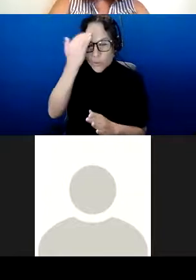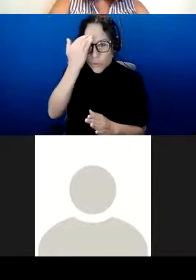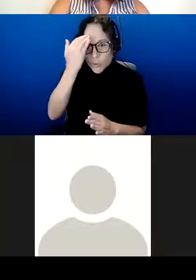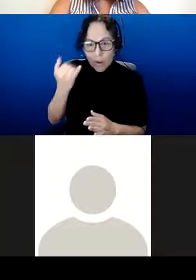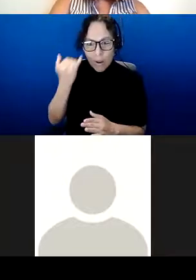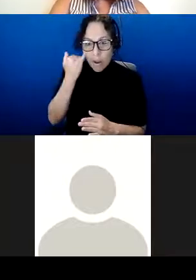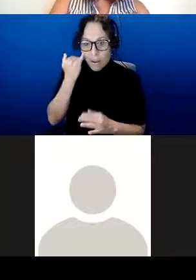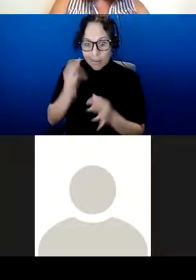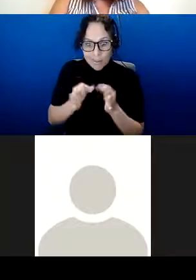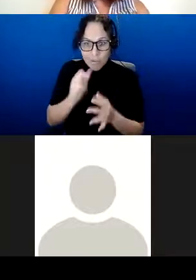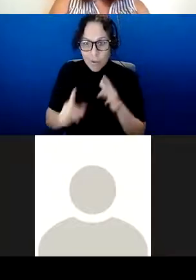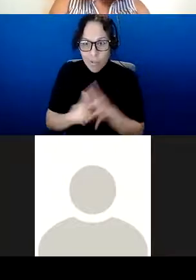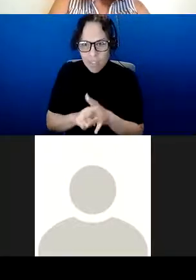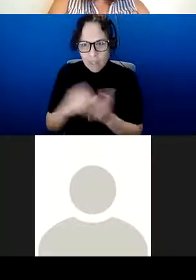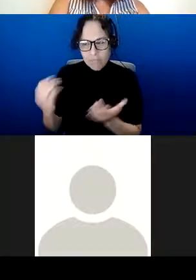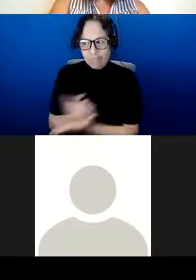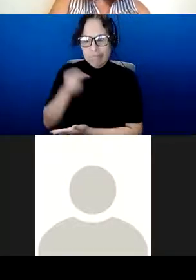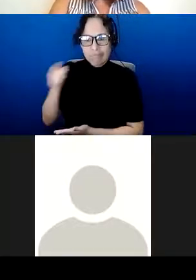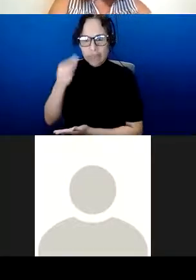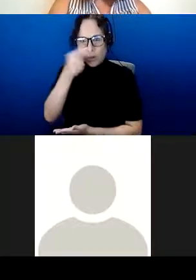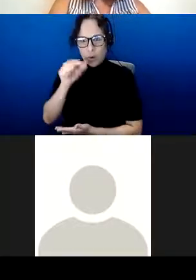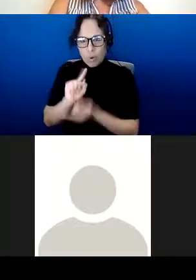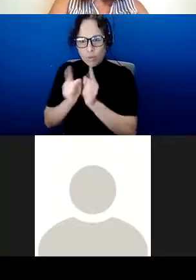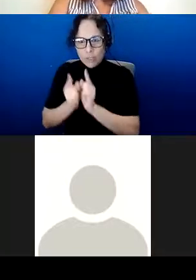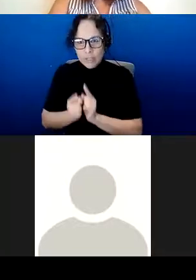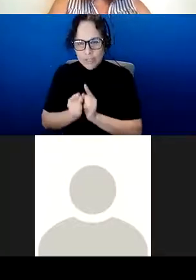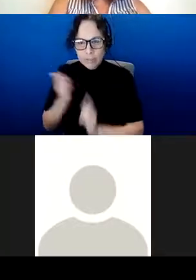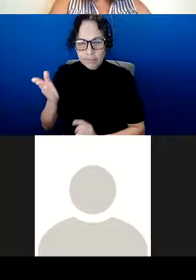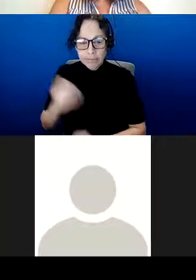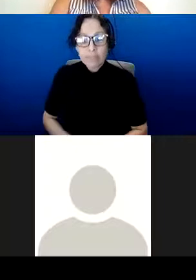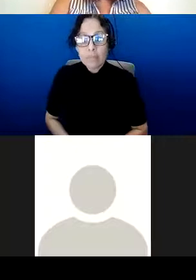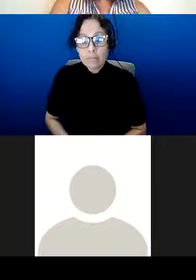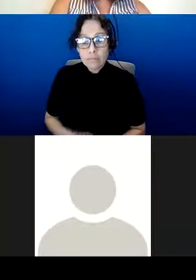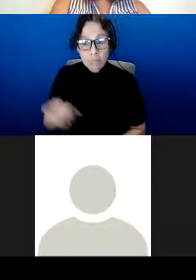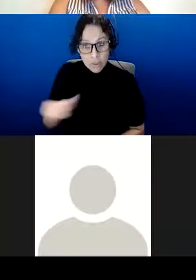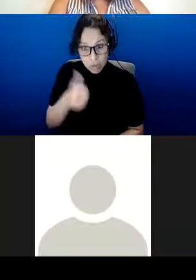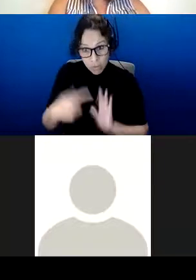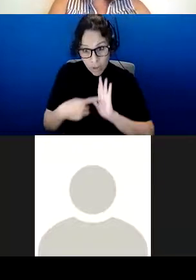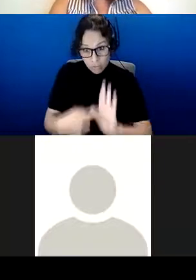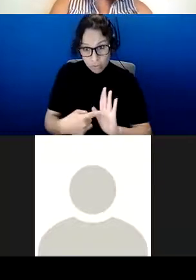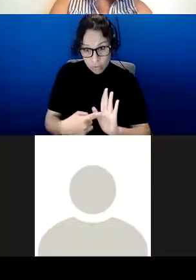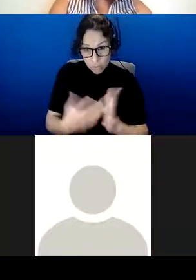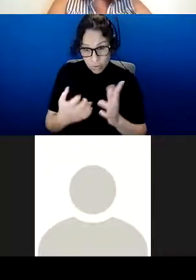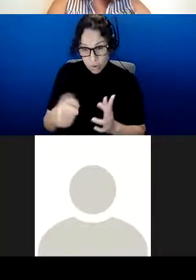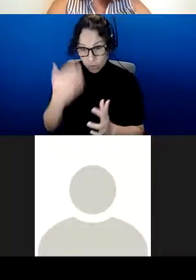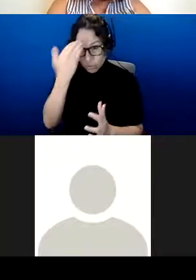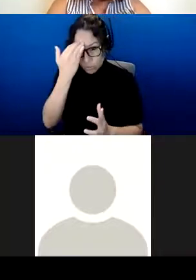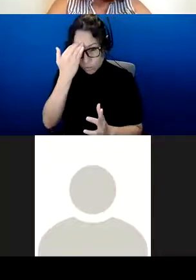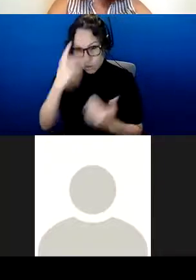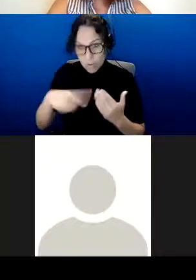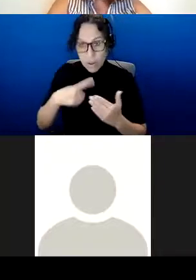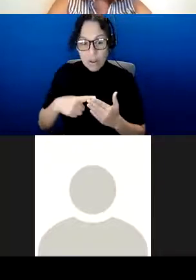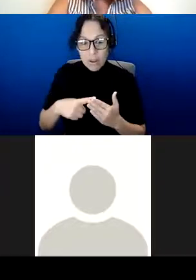have an interpreter show. Couple other things that I wanted to make sure that you knew about. For individuals who